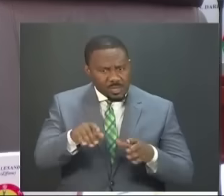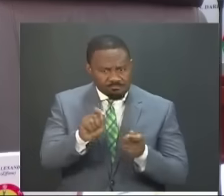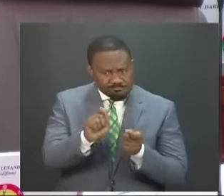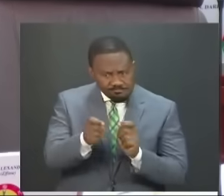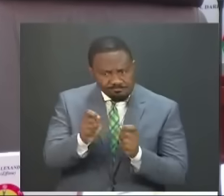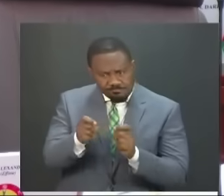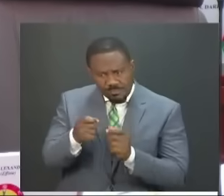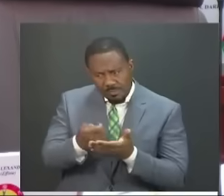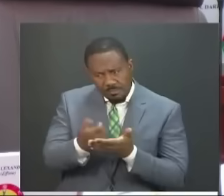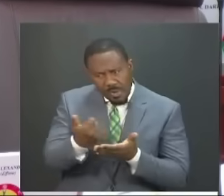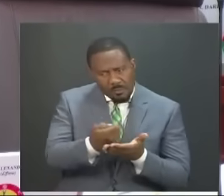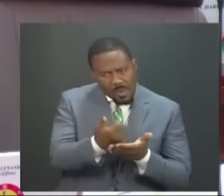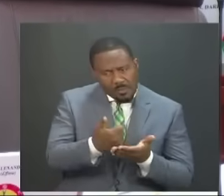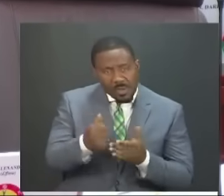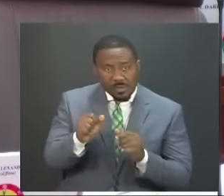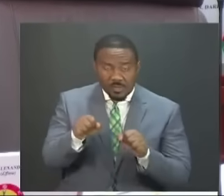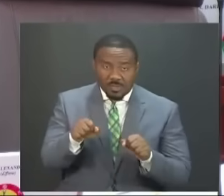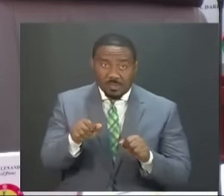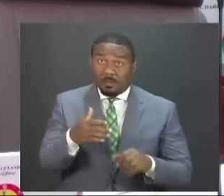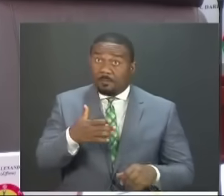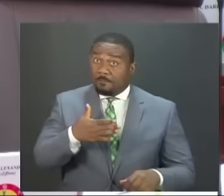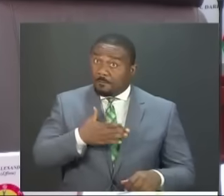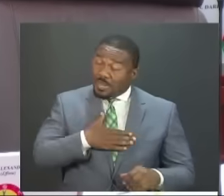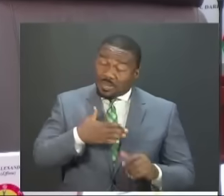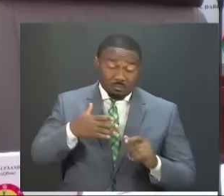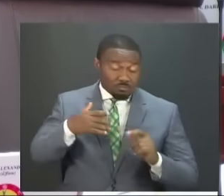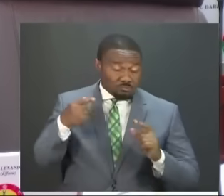It is my contention